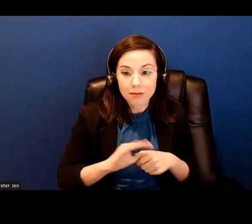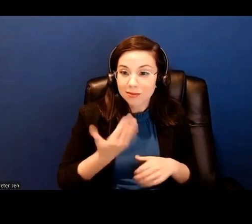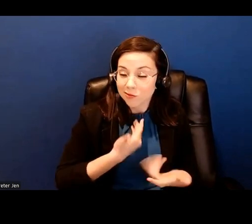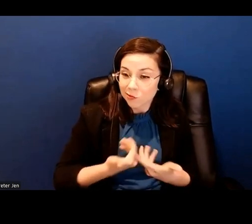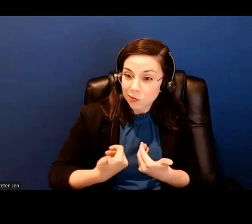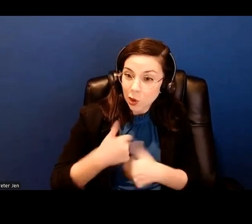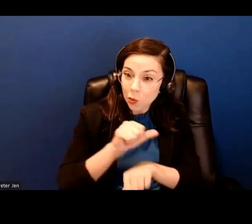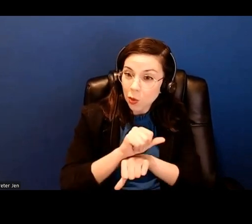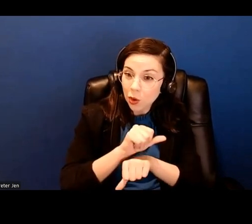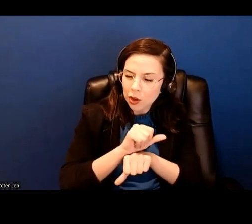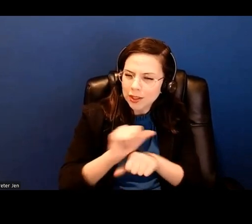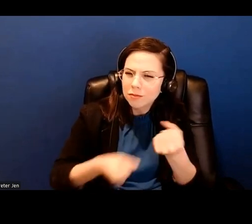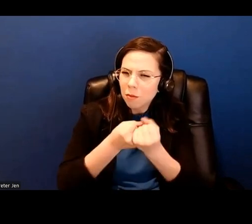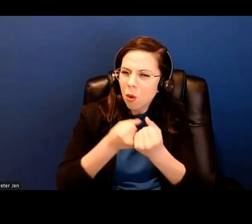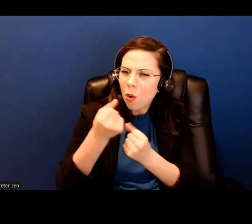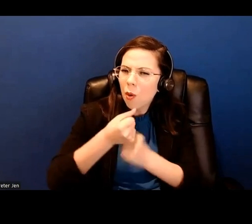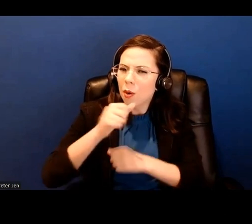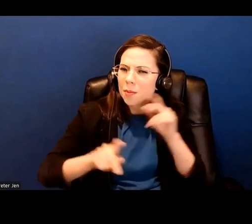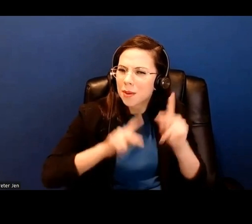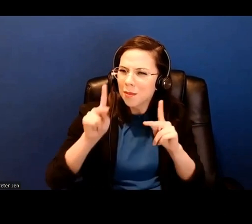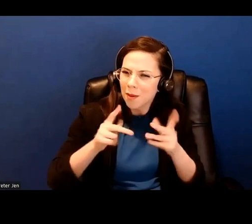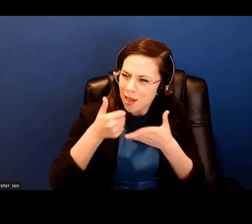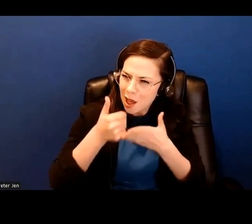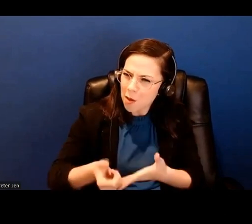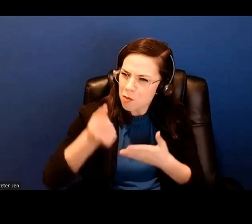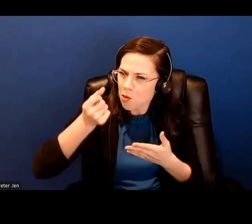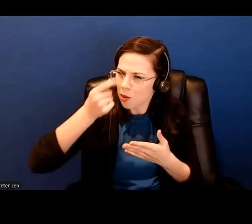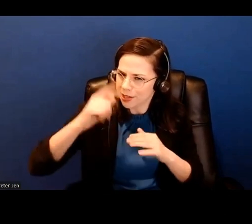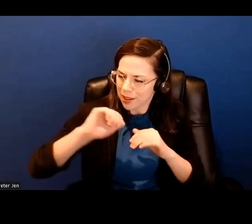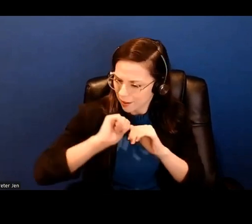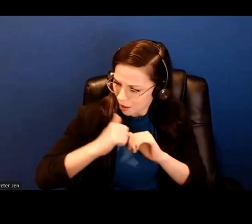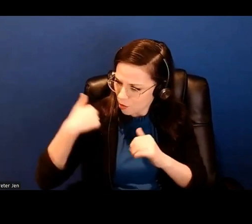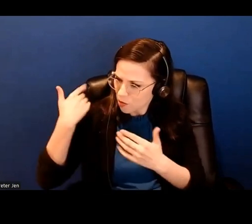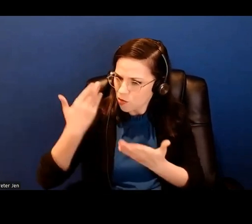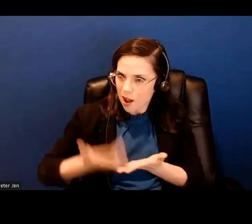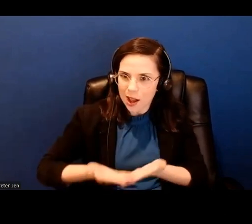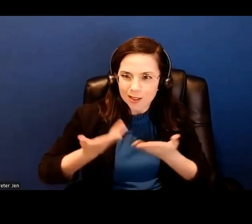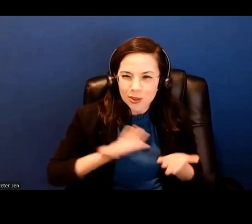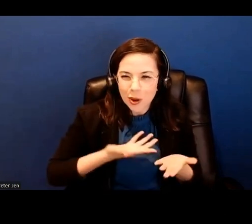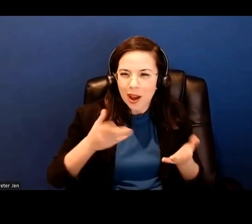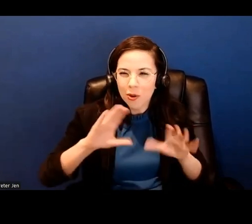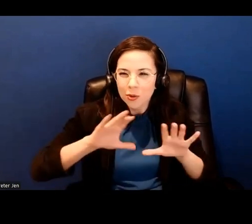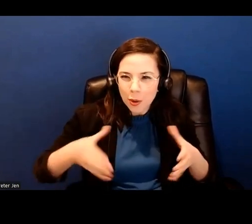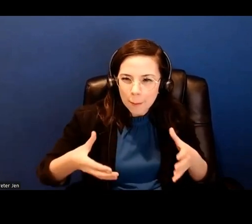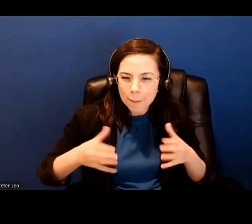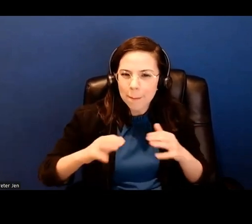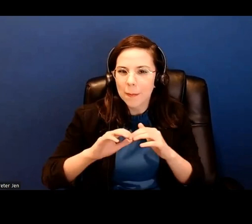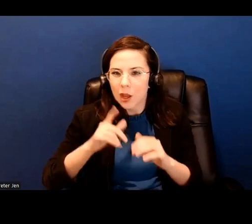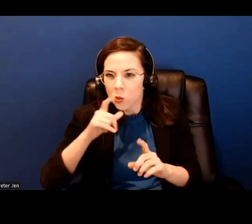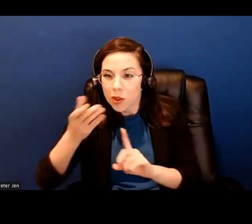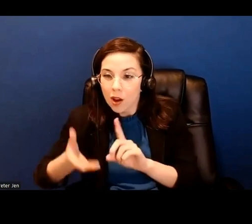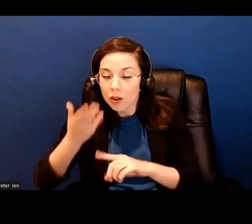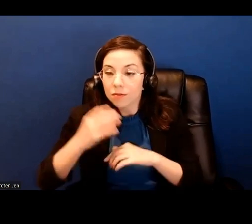people in coming to a different understanding of how they got there, how they got to us, and who they are. So people come from an